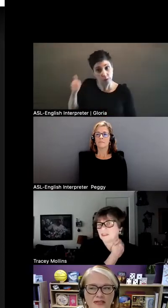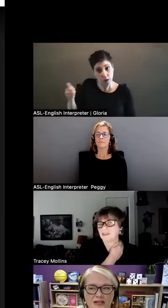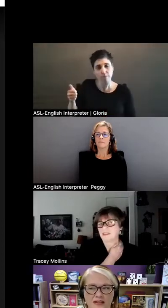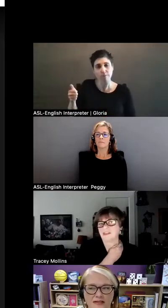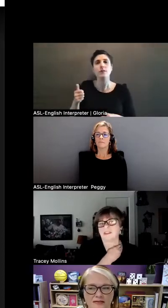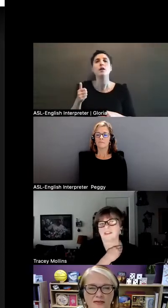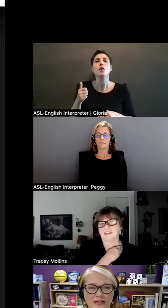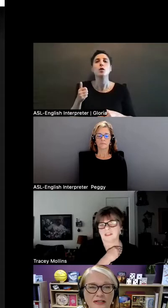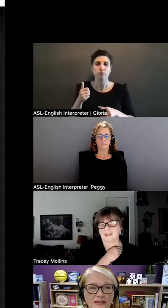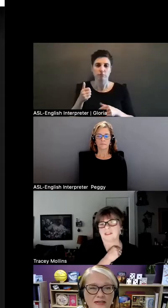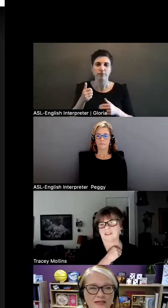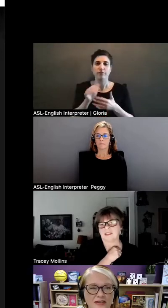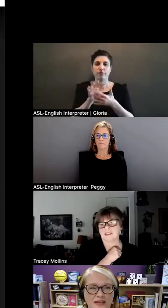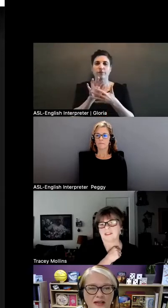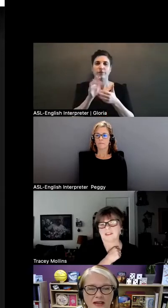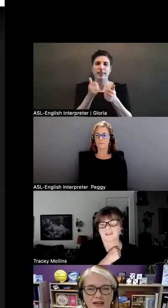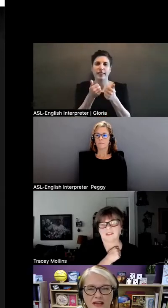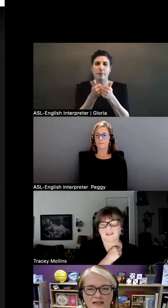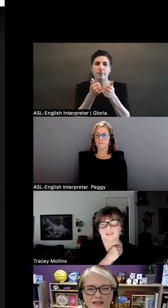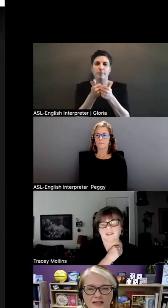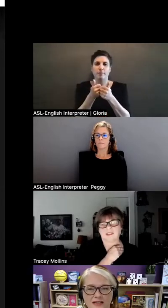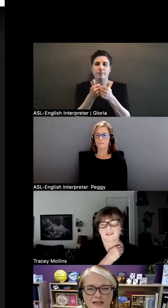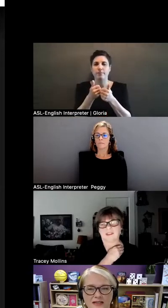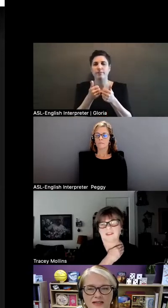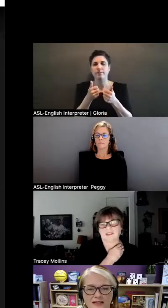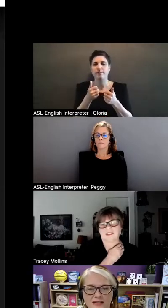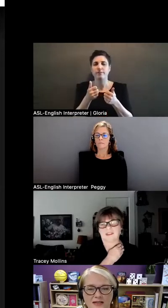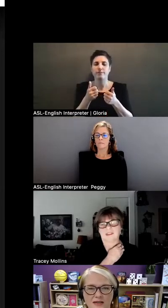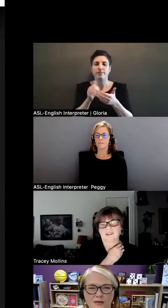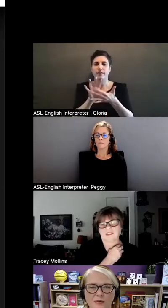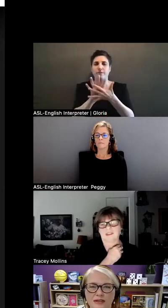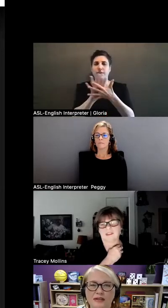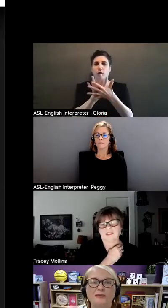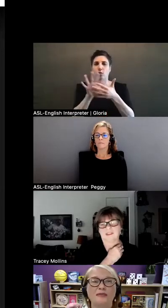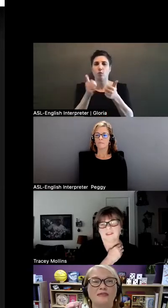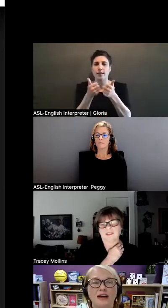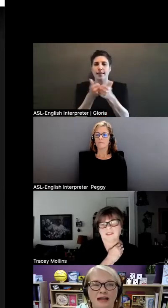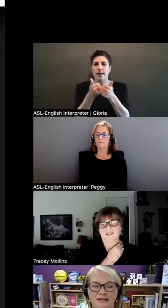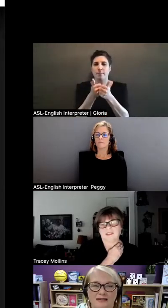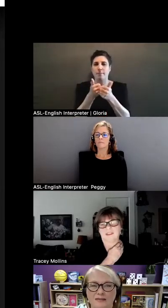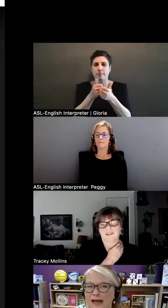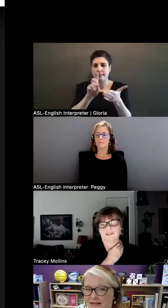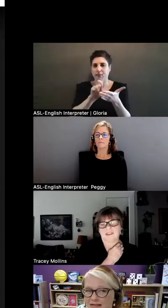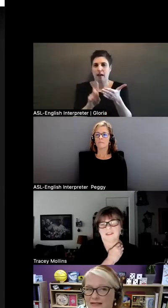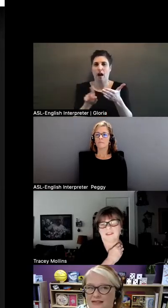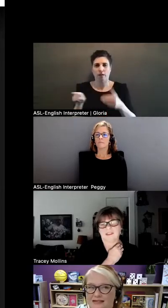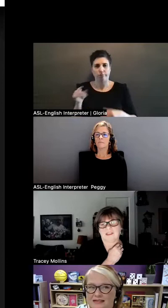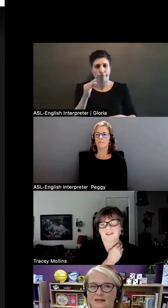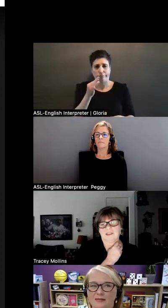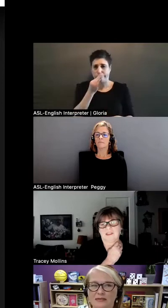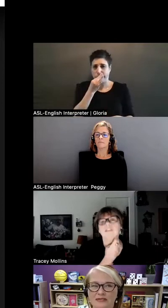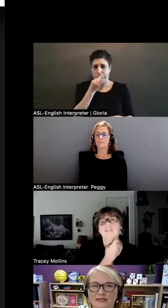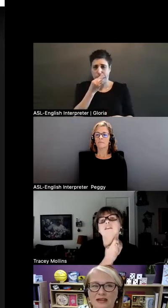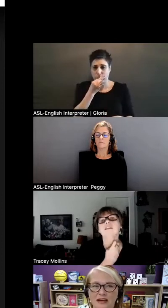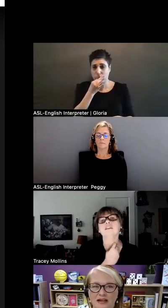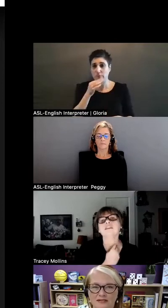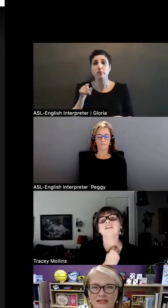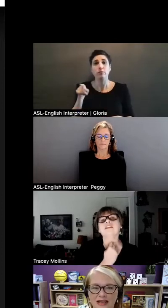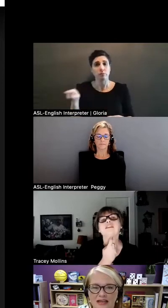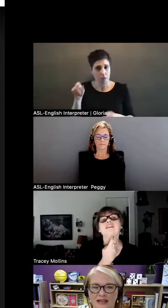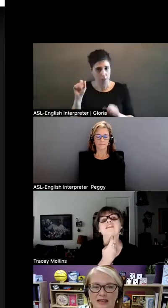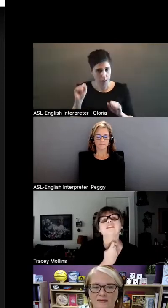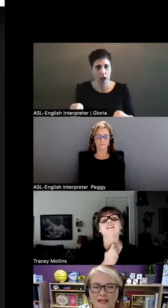game design for years and can provide some excellent examples